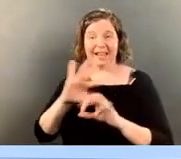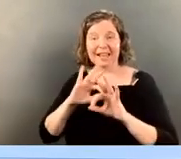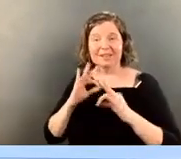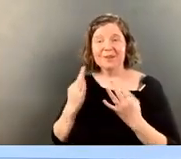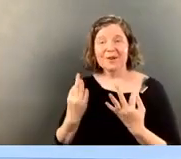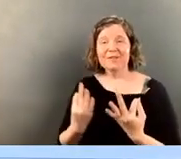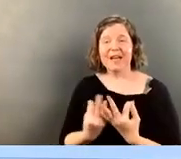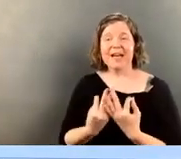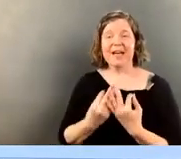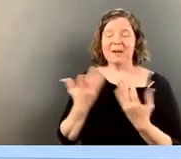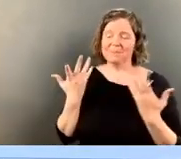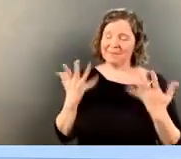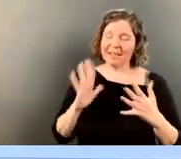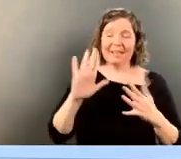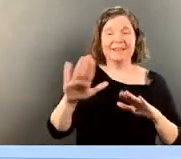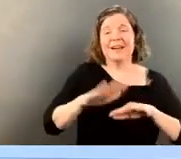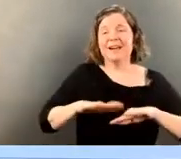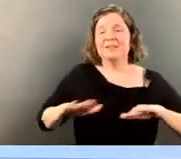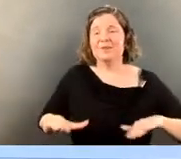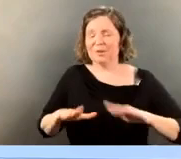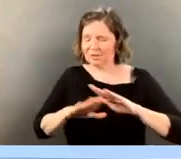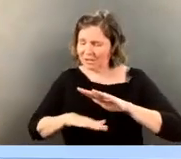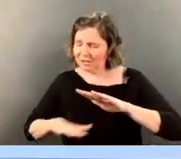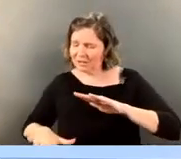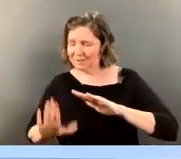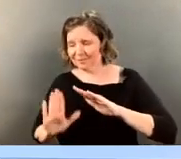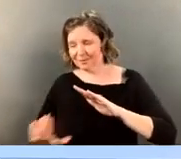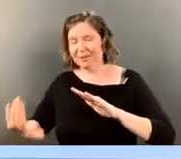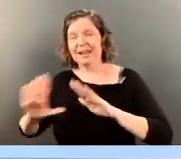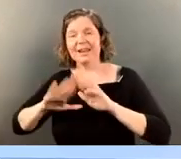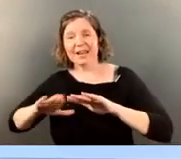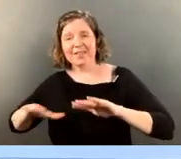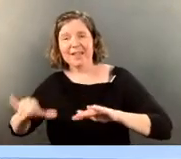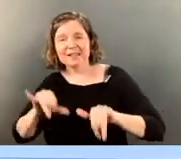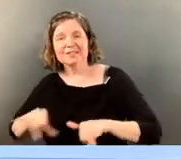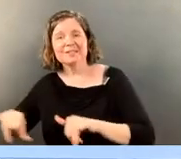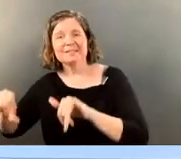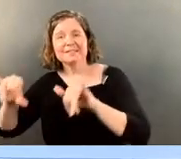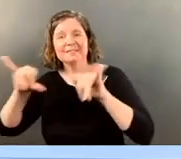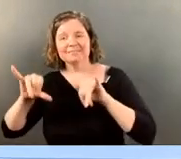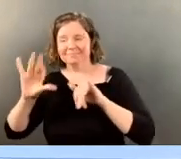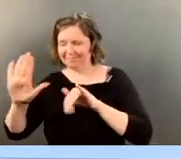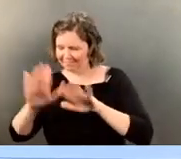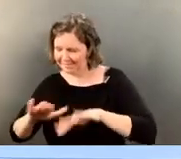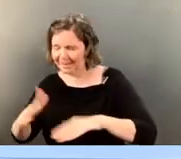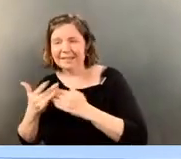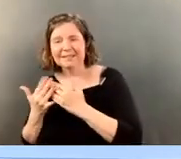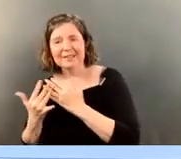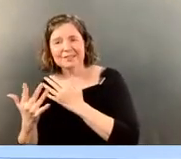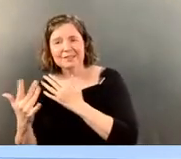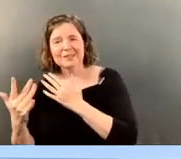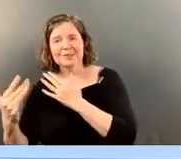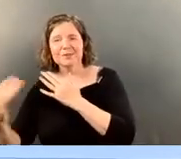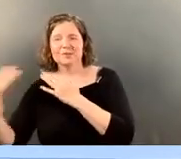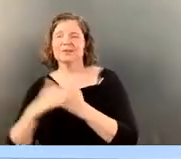generations in your family and your children and their children.